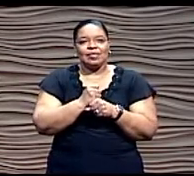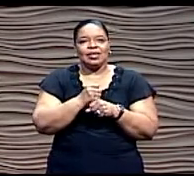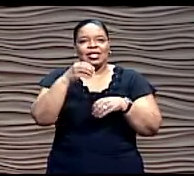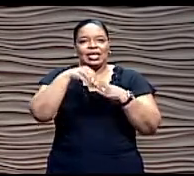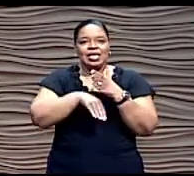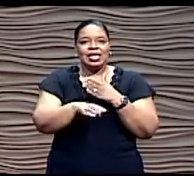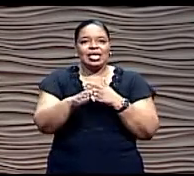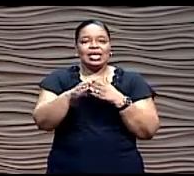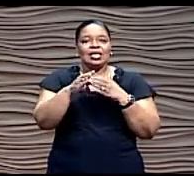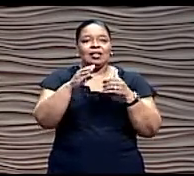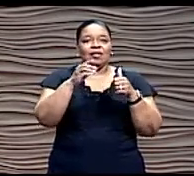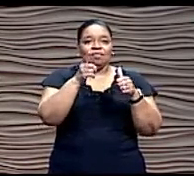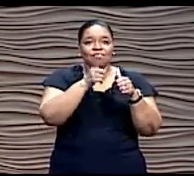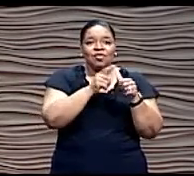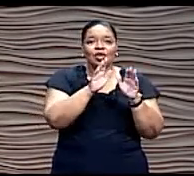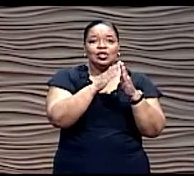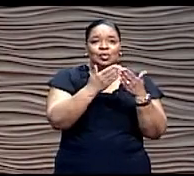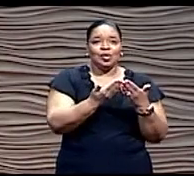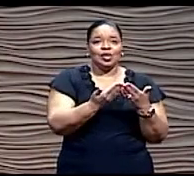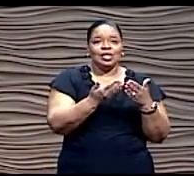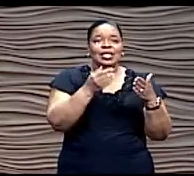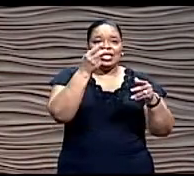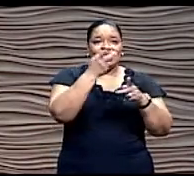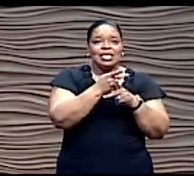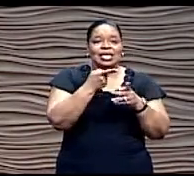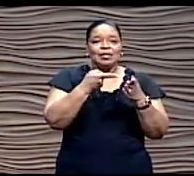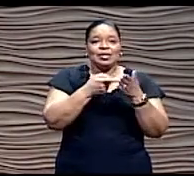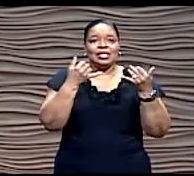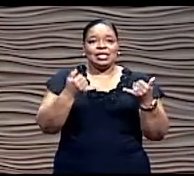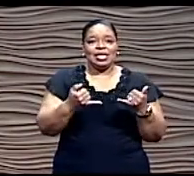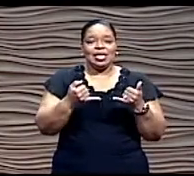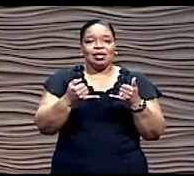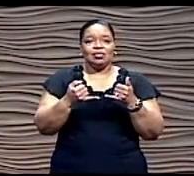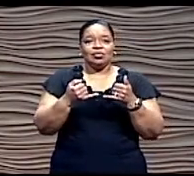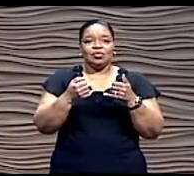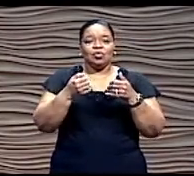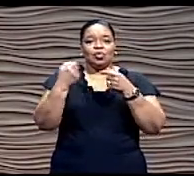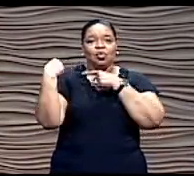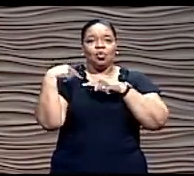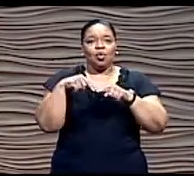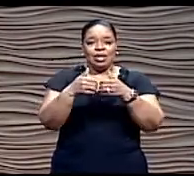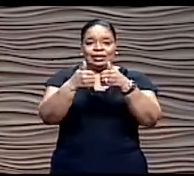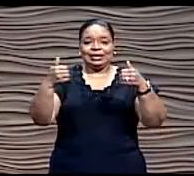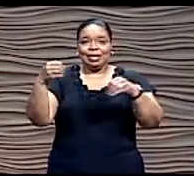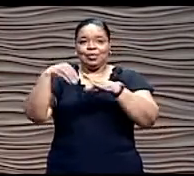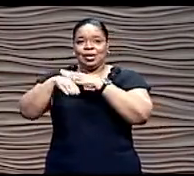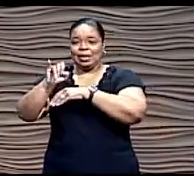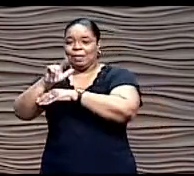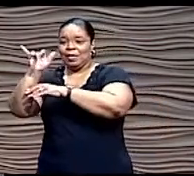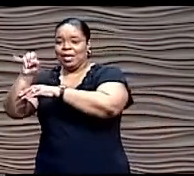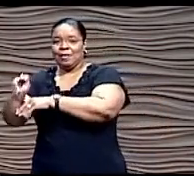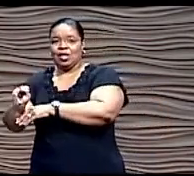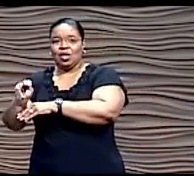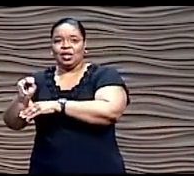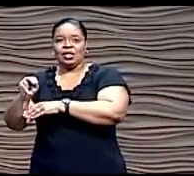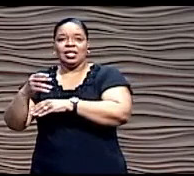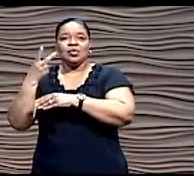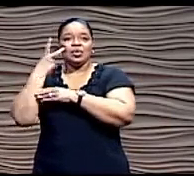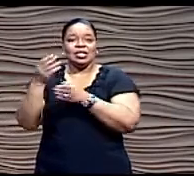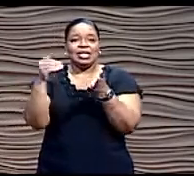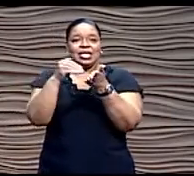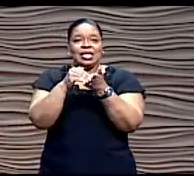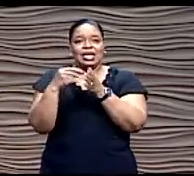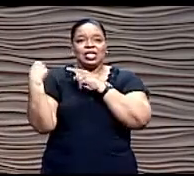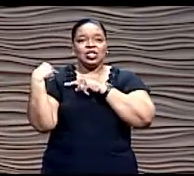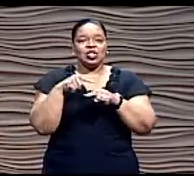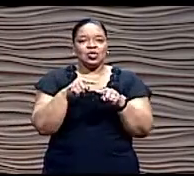in Genesis, he's kept it now in exile in Babylon. And we will see it again in the